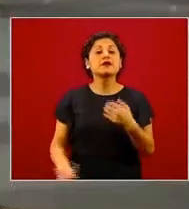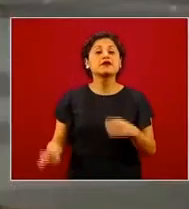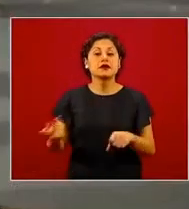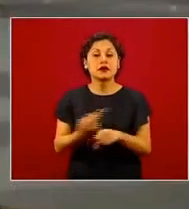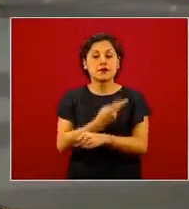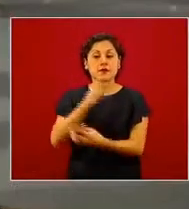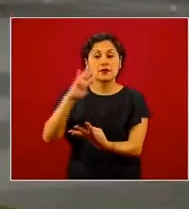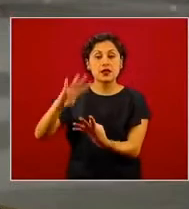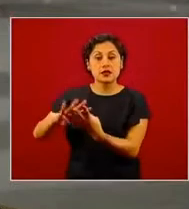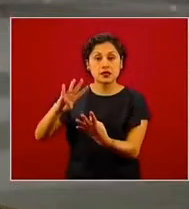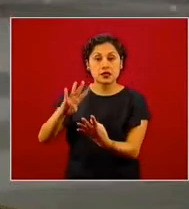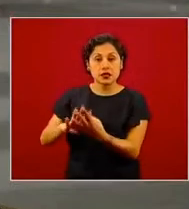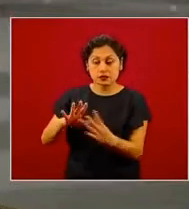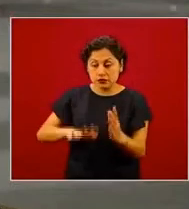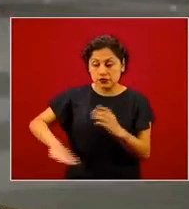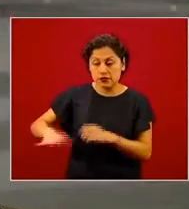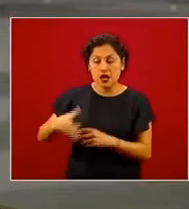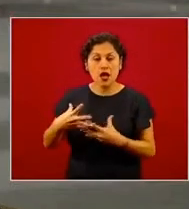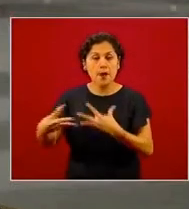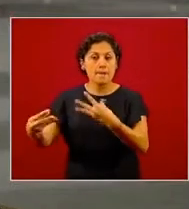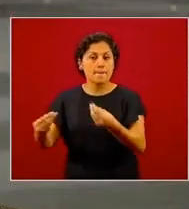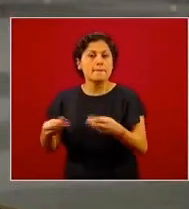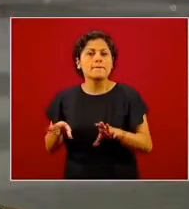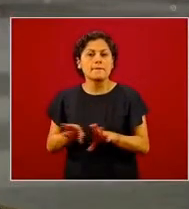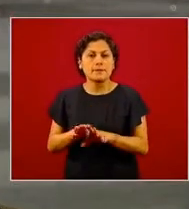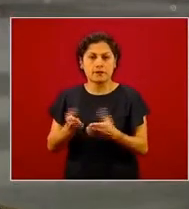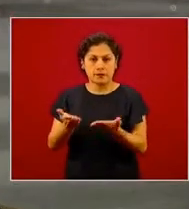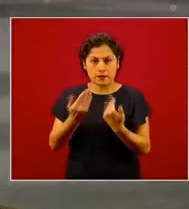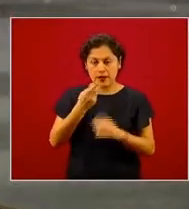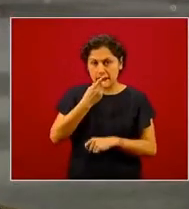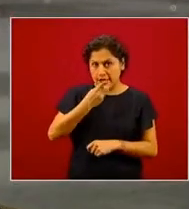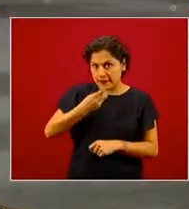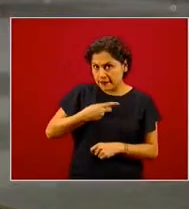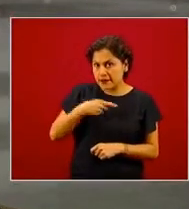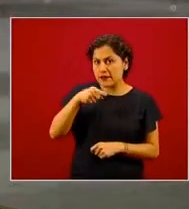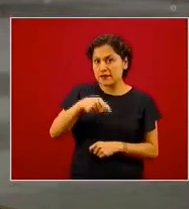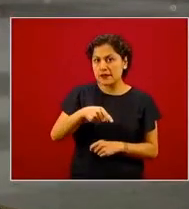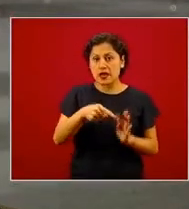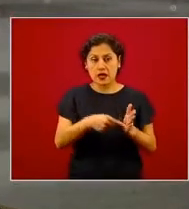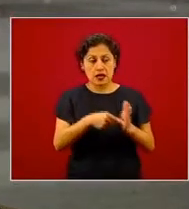the pandemic in penitentiaries. How many infections